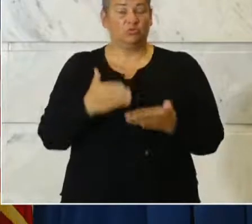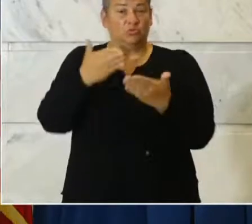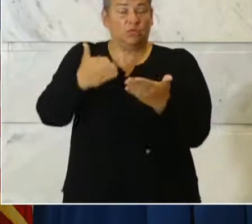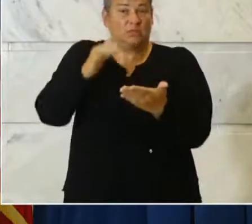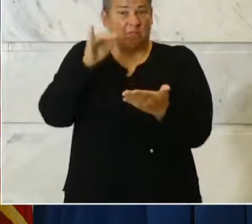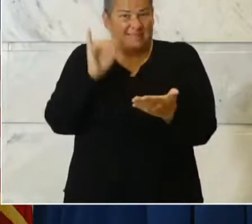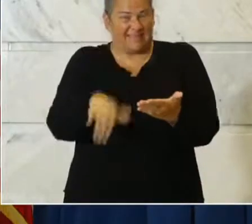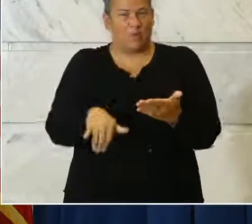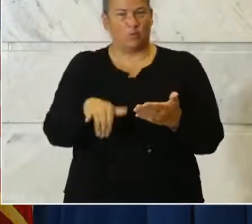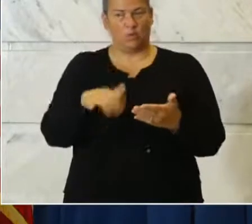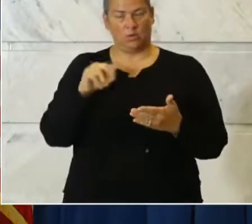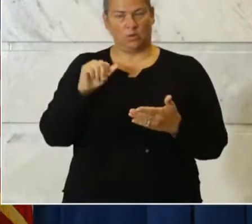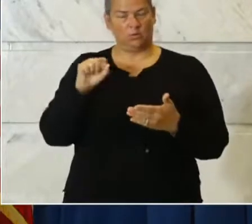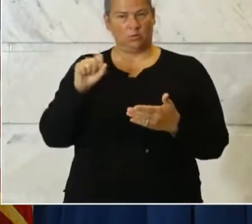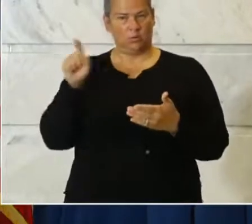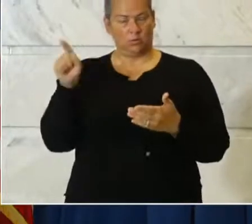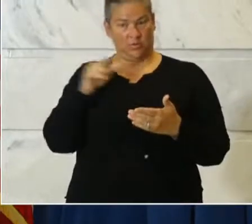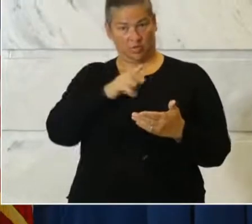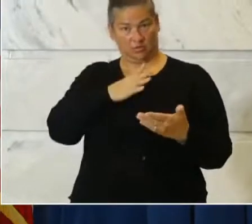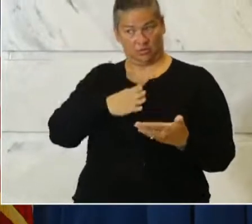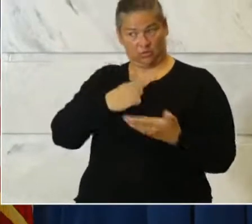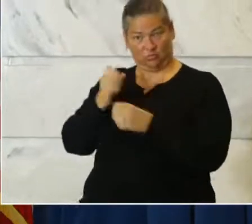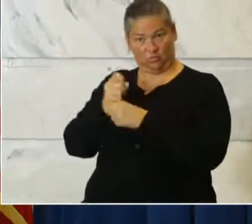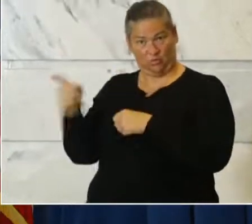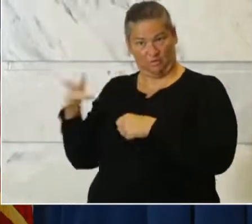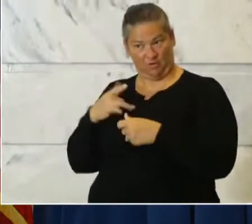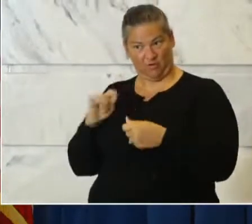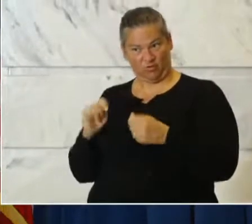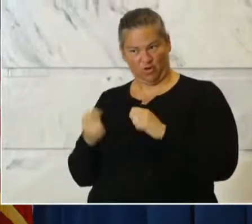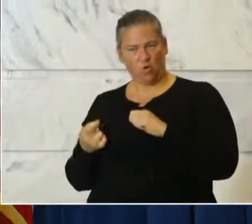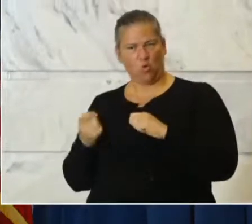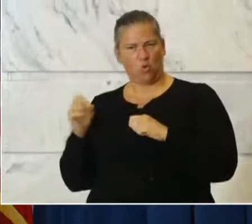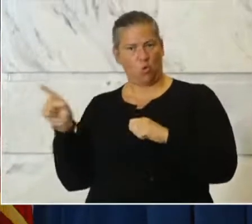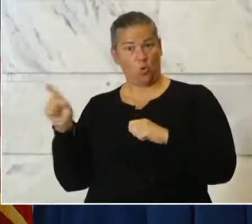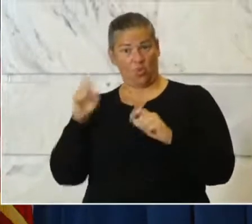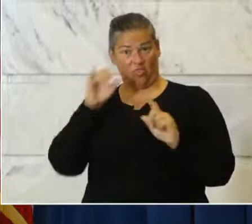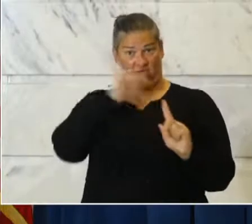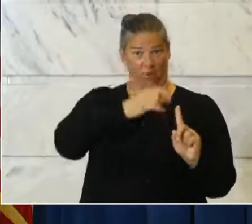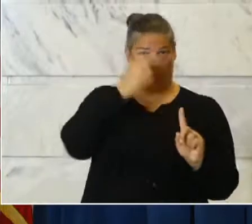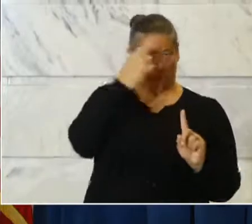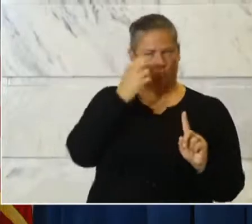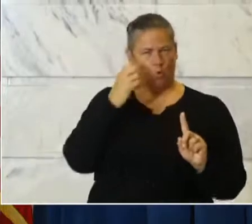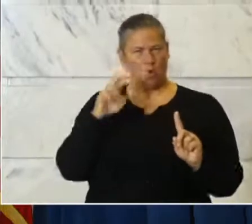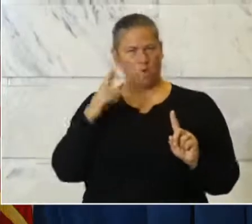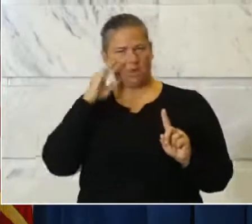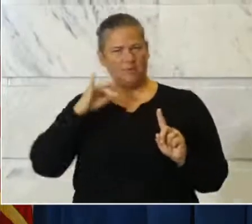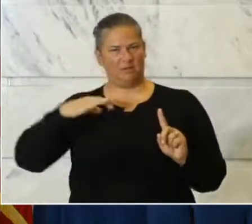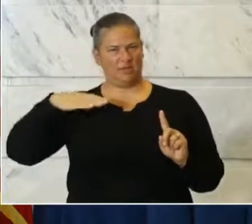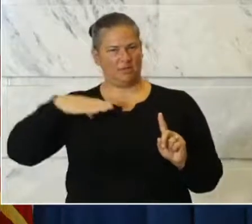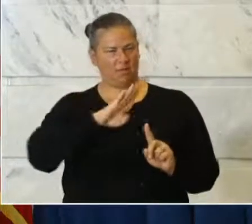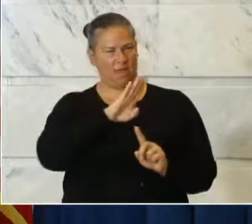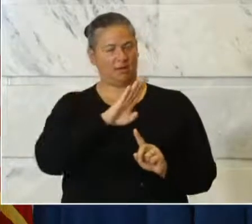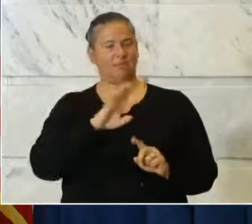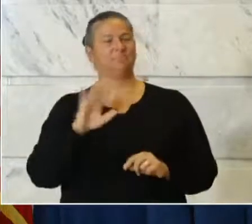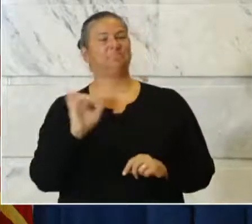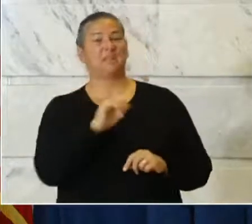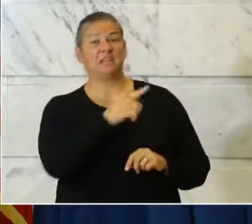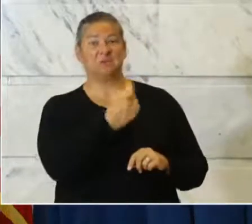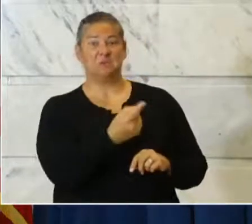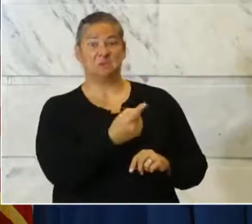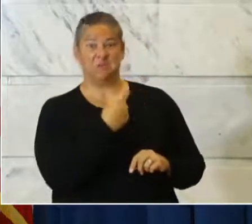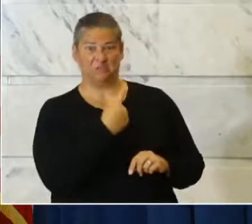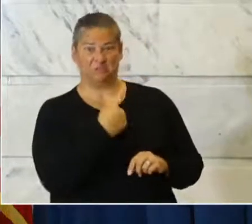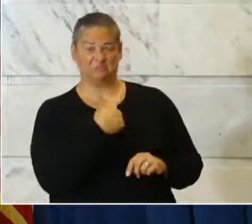was that the tipping point for you, or was it the recent spike in positive cases, or a combination? The question is what is the impetus